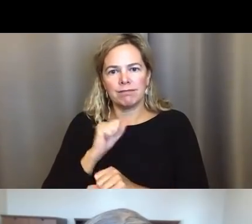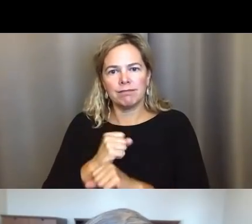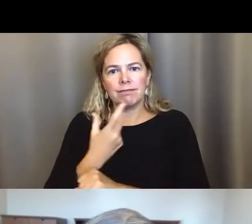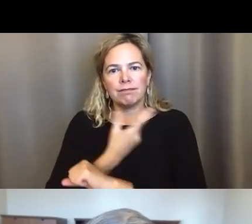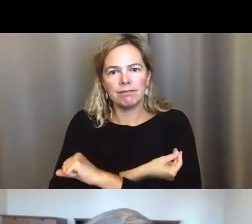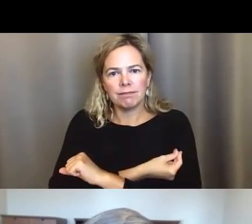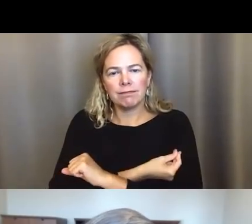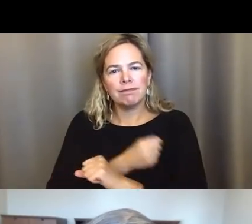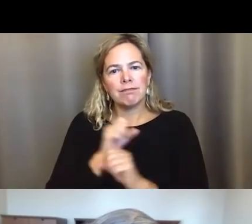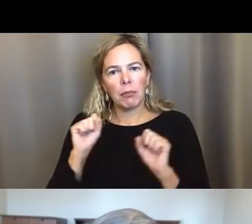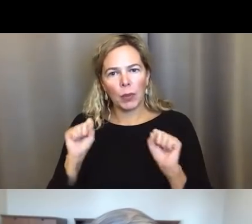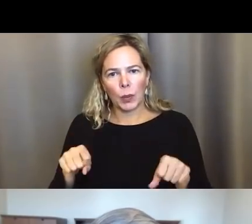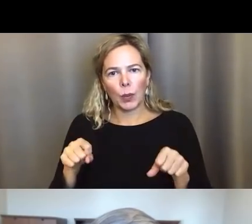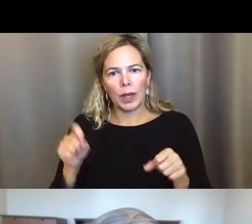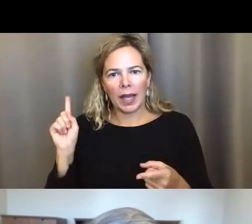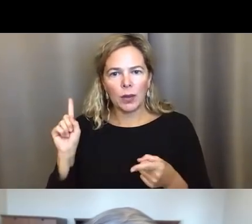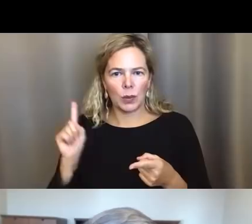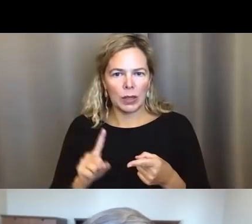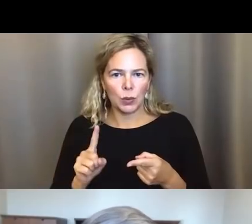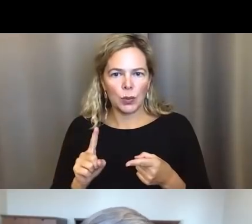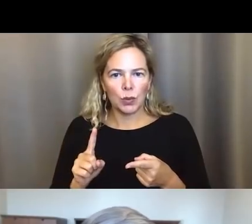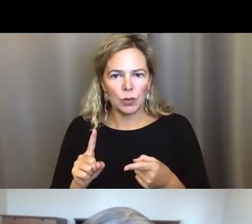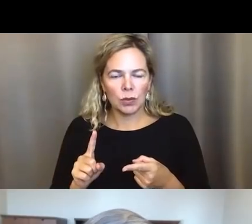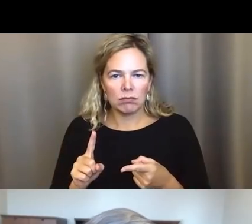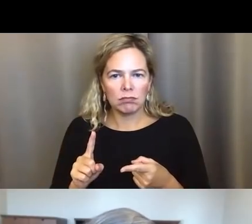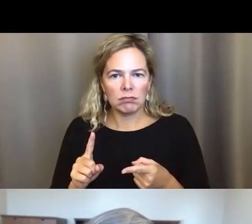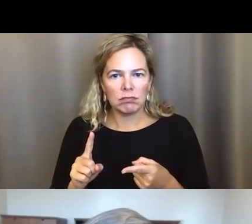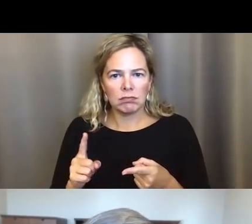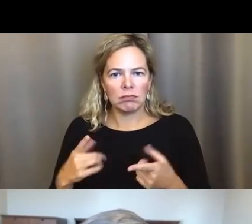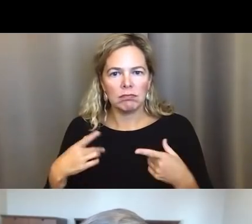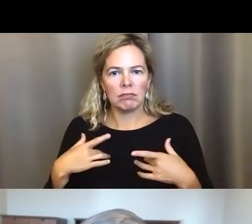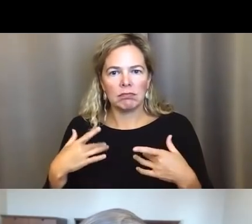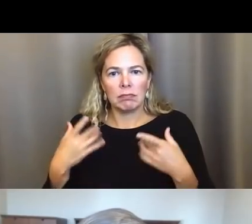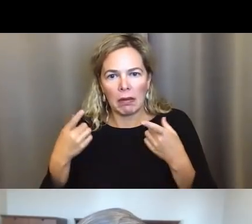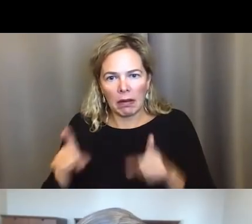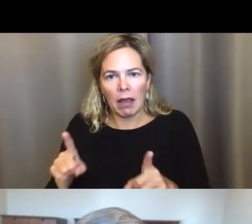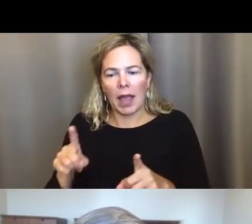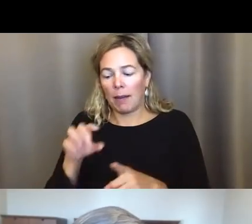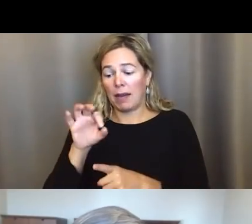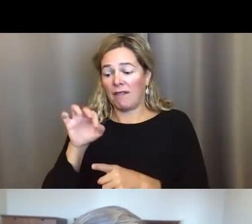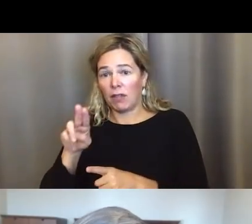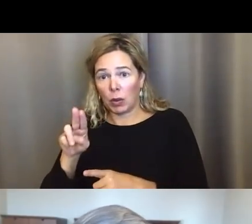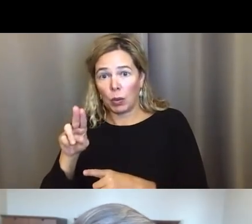can reduce the likelihood of both a flu and a COVID